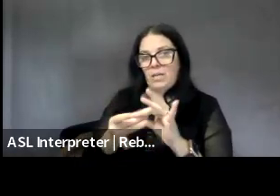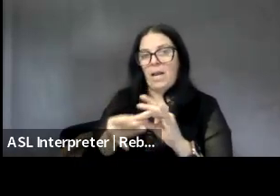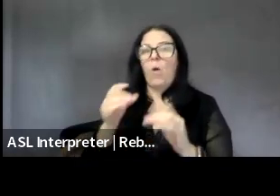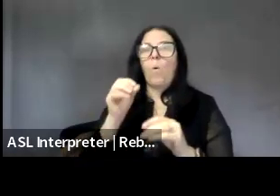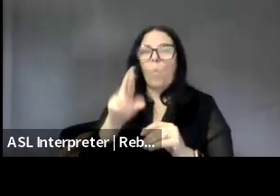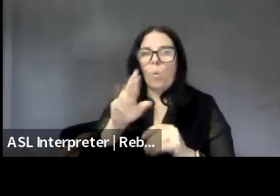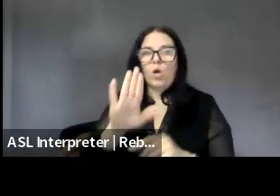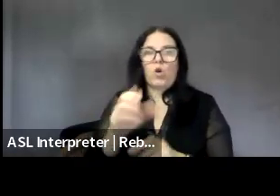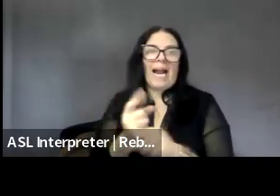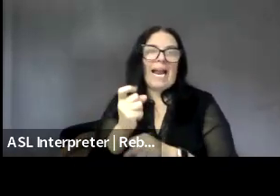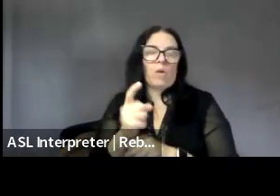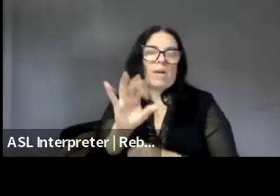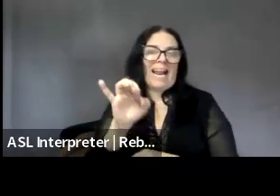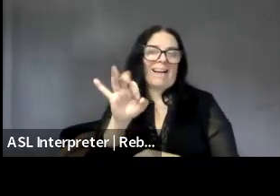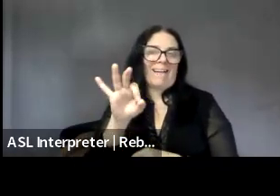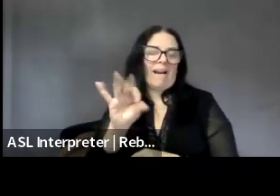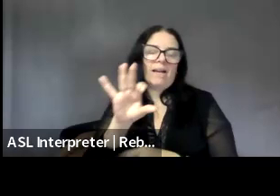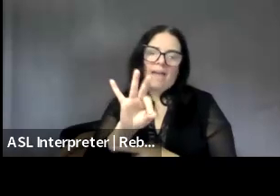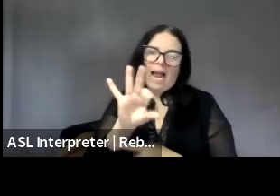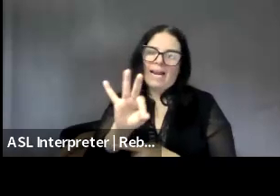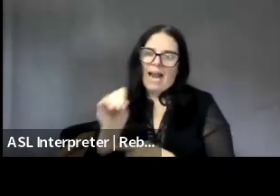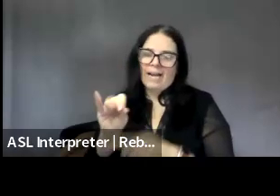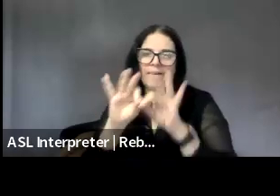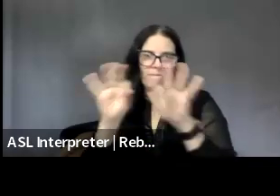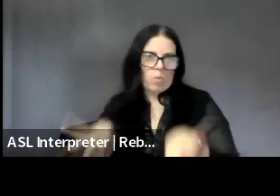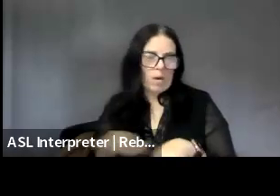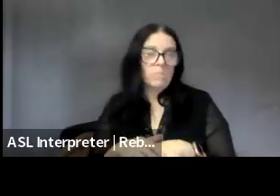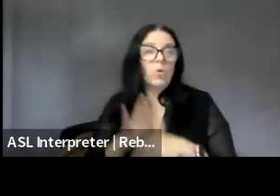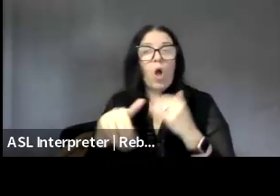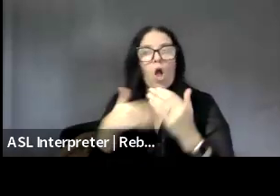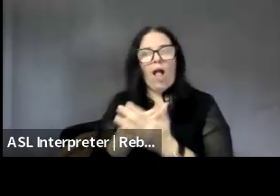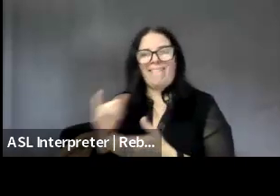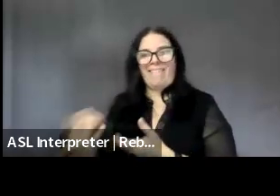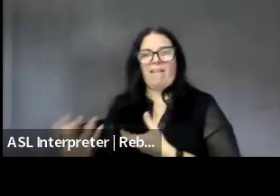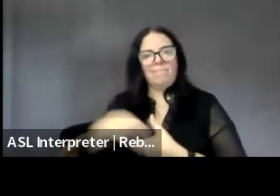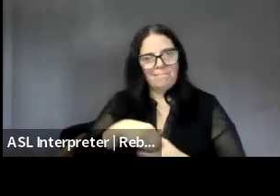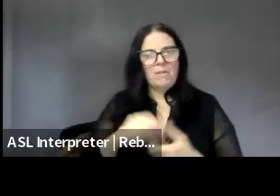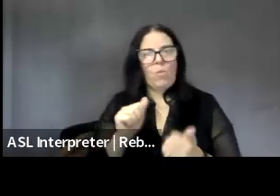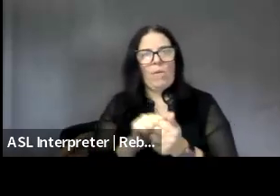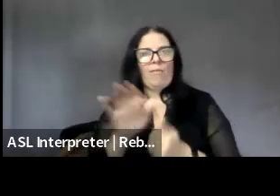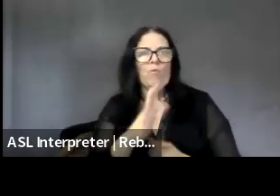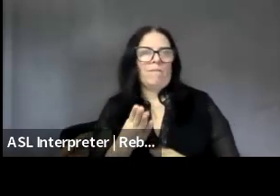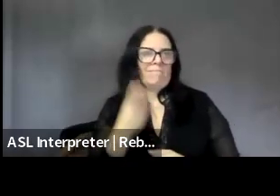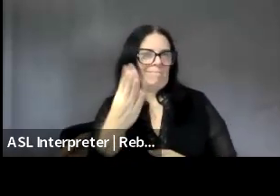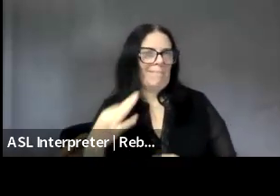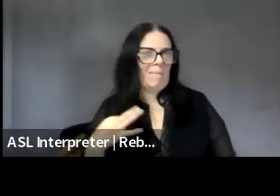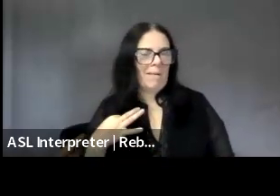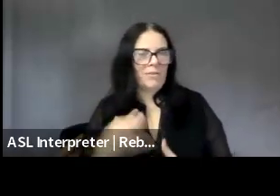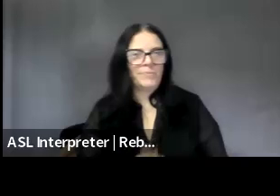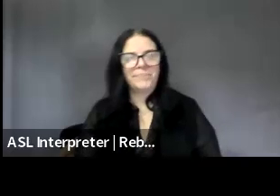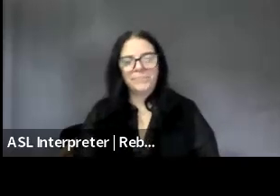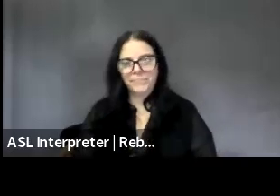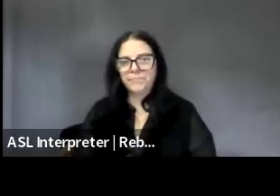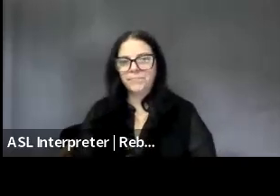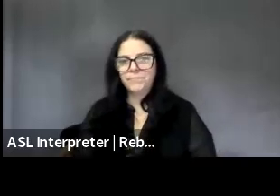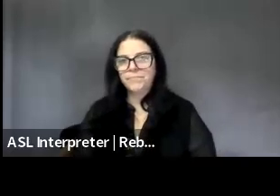990. So all of those records need to be included. Now, when you look at